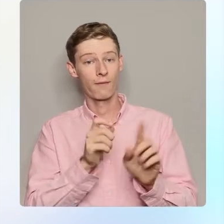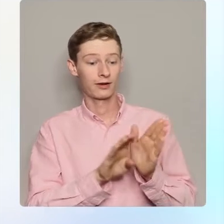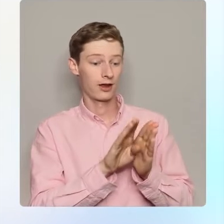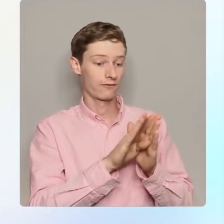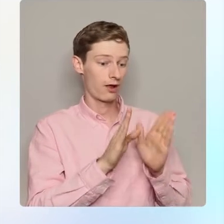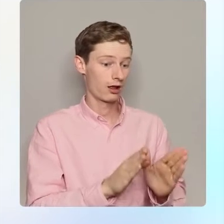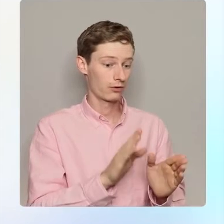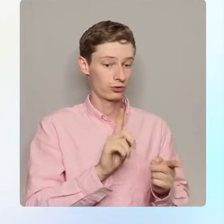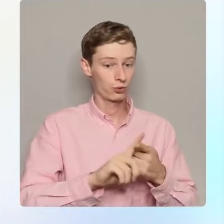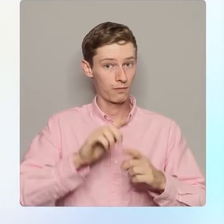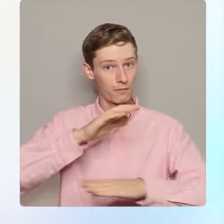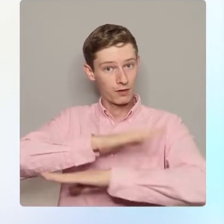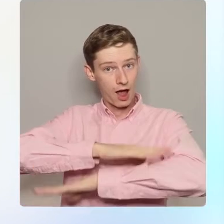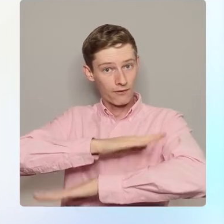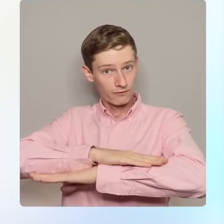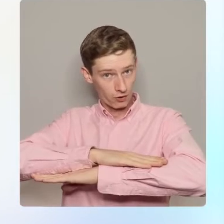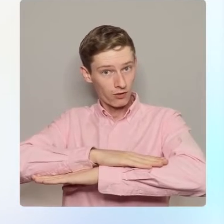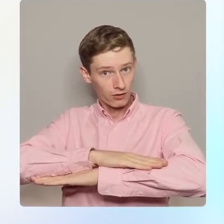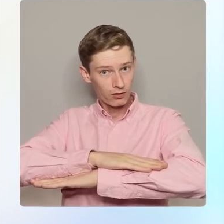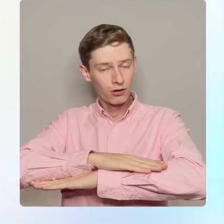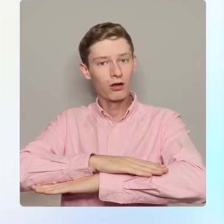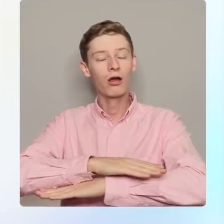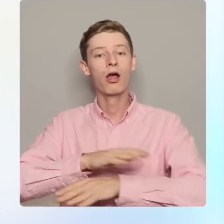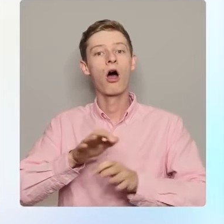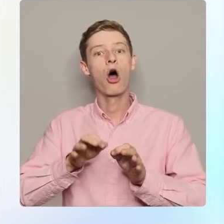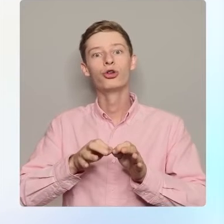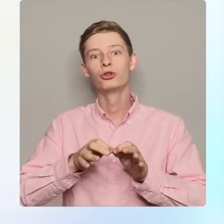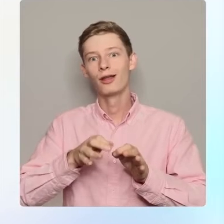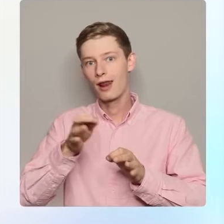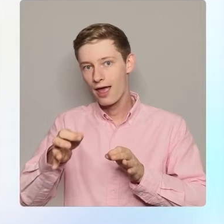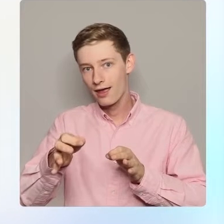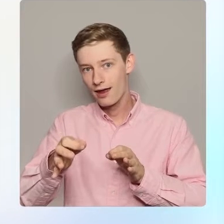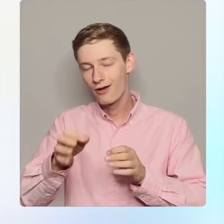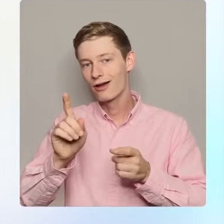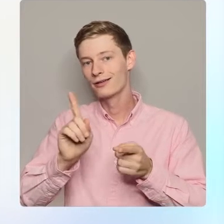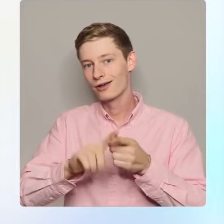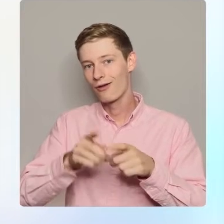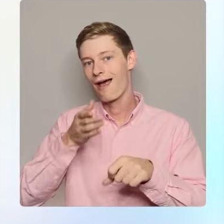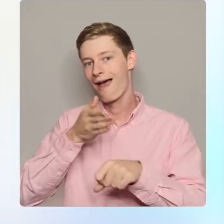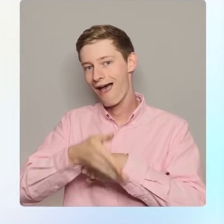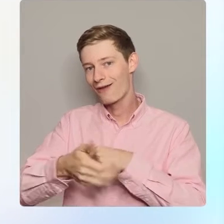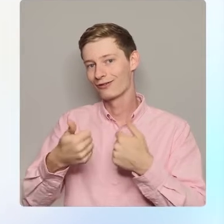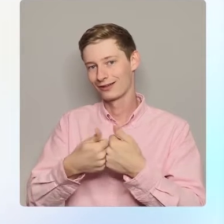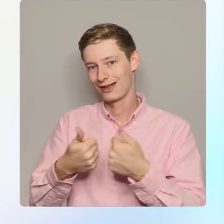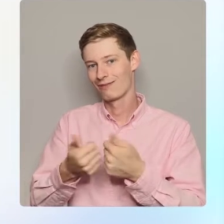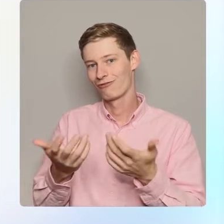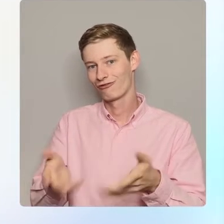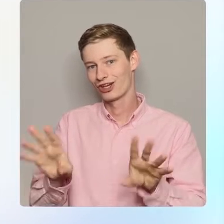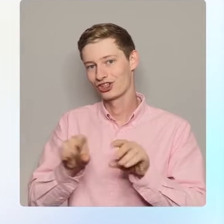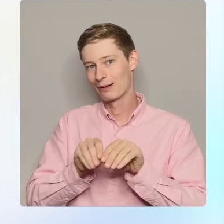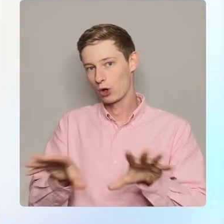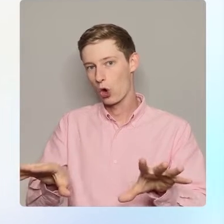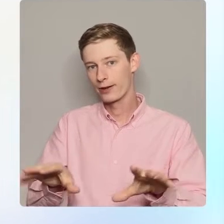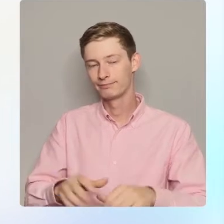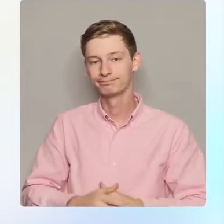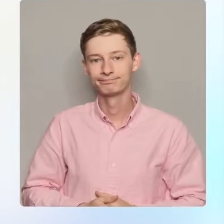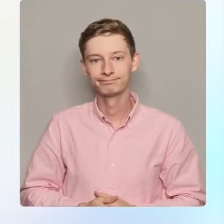For Unreal on MetaQuest, you can save time for assets by using cook on the fly.